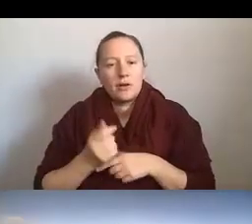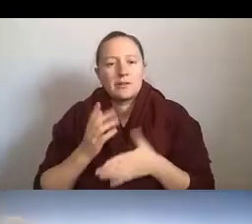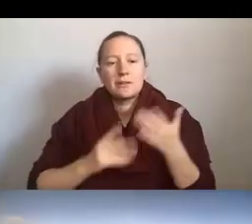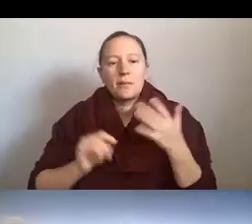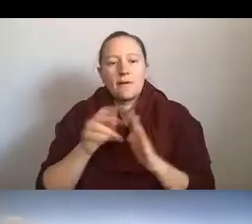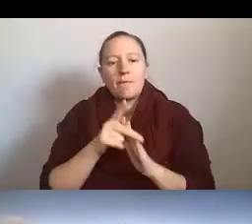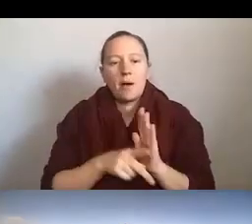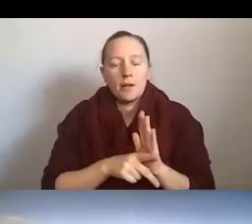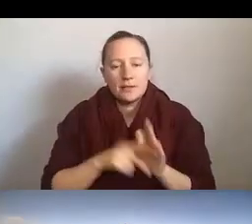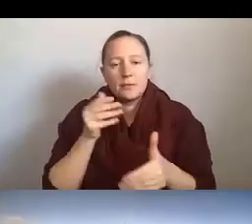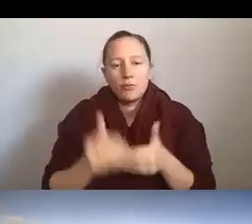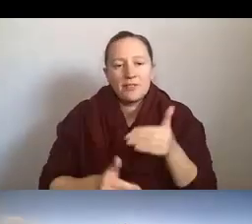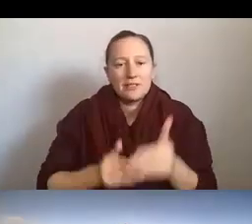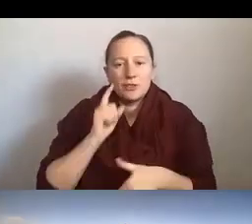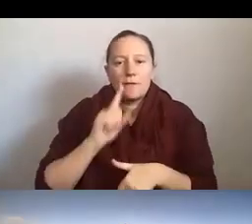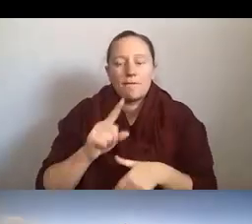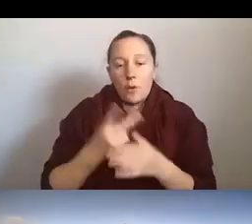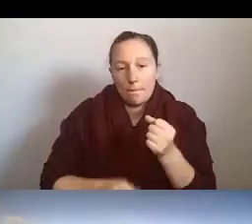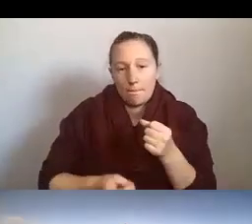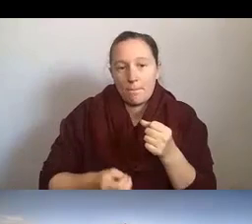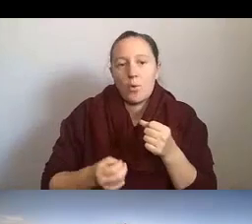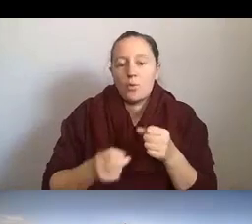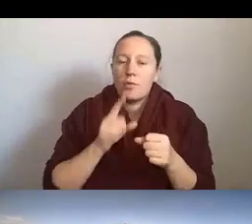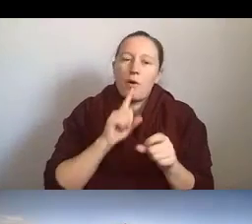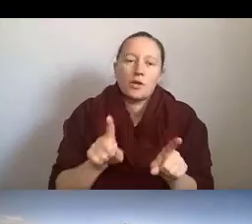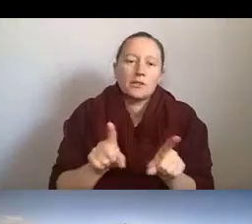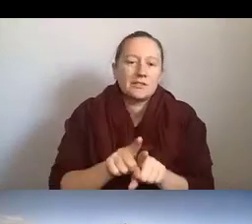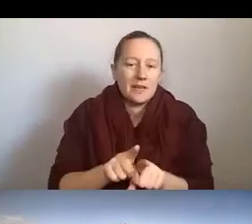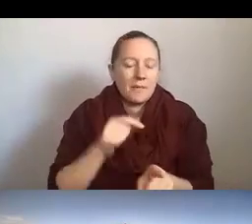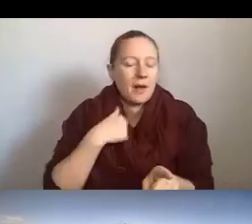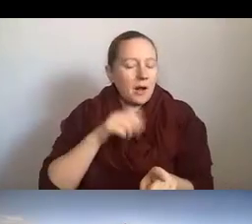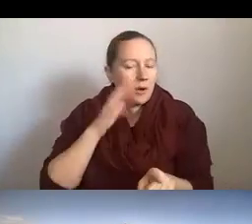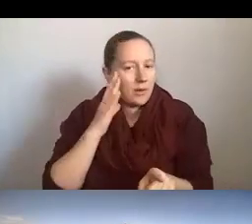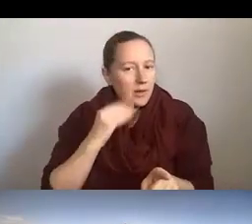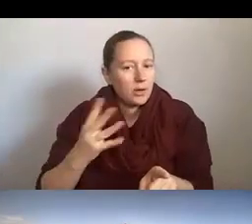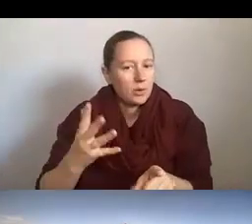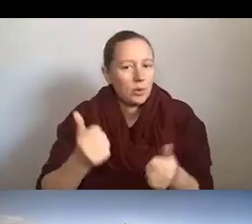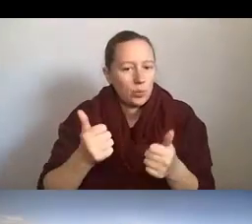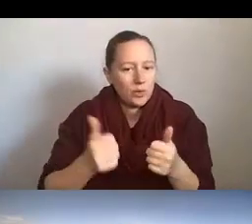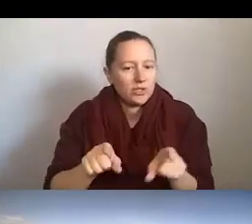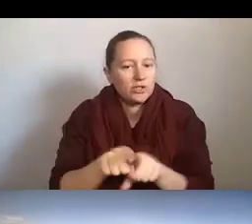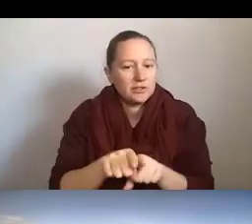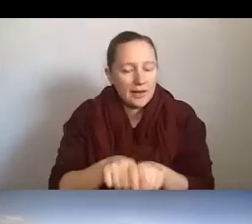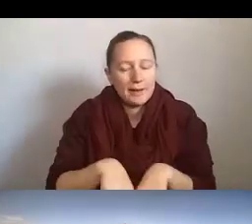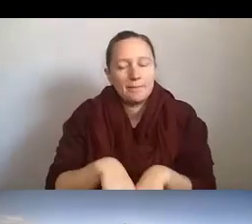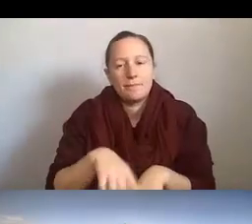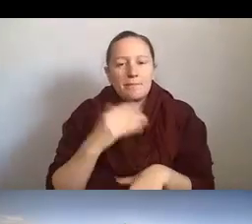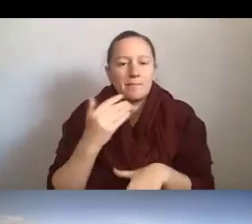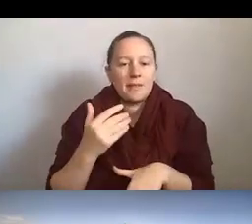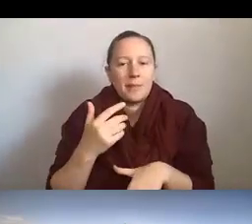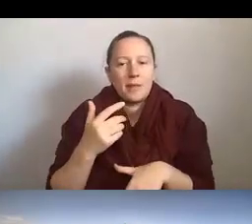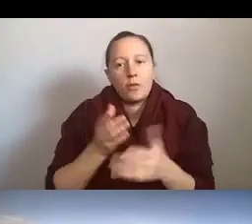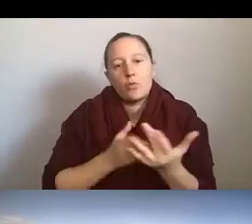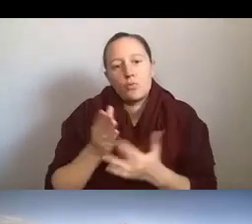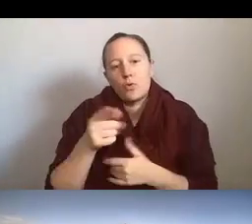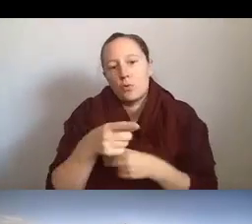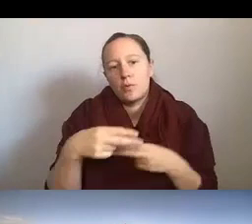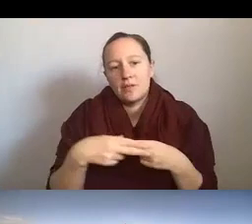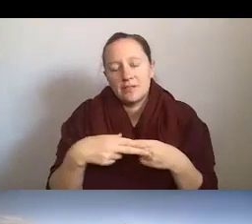procedures for both training grants and fellows are the same, and I'll let you know which ones that applies to as we move along. Next slide.